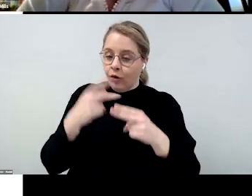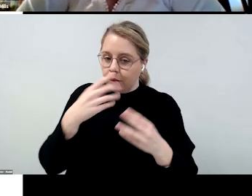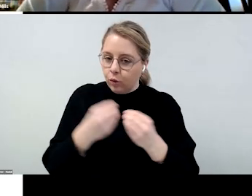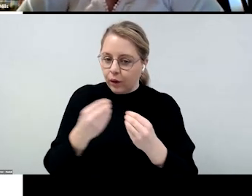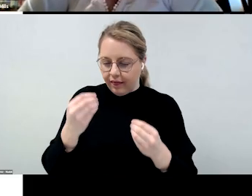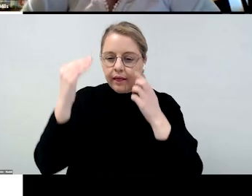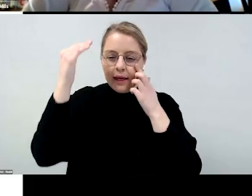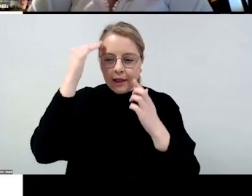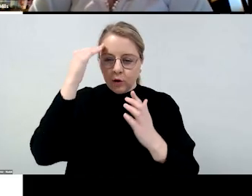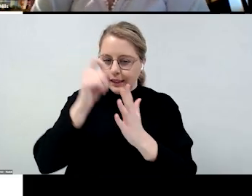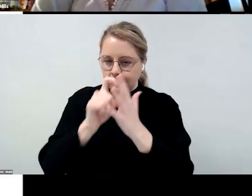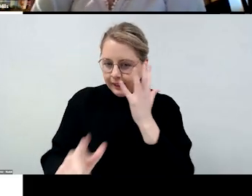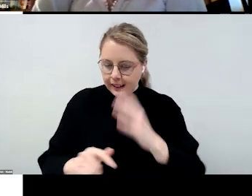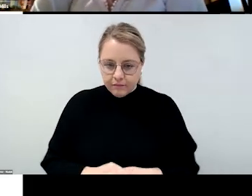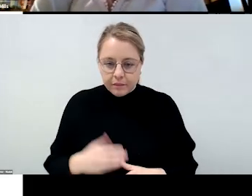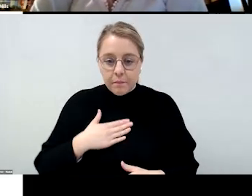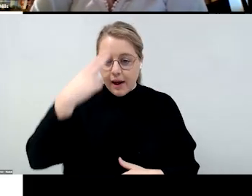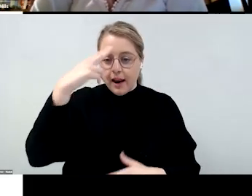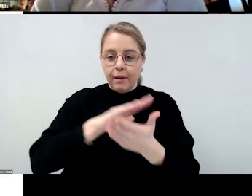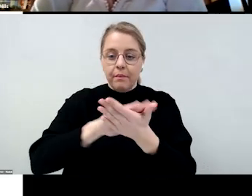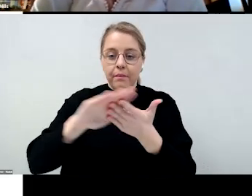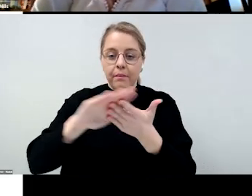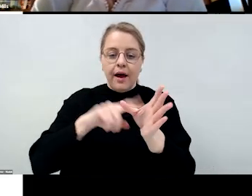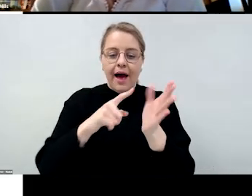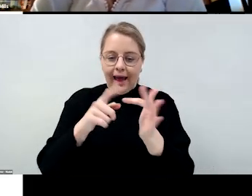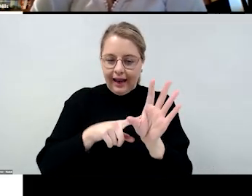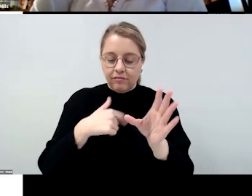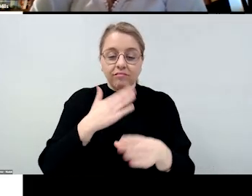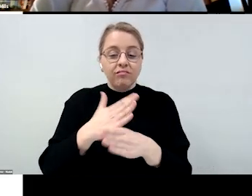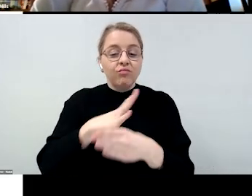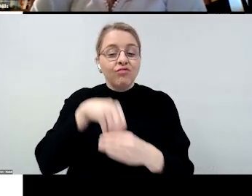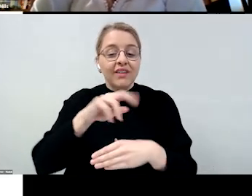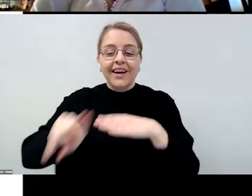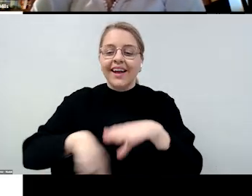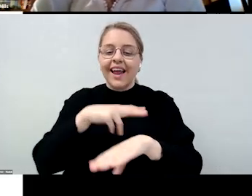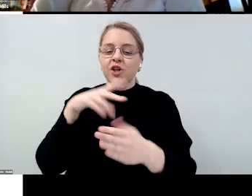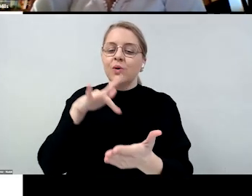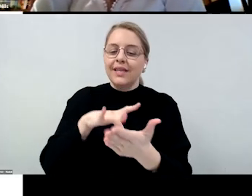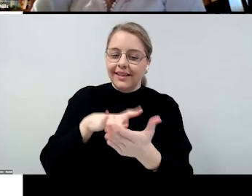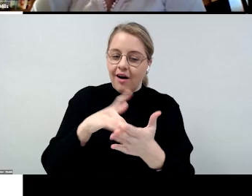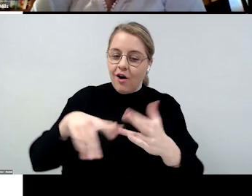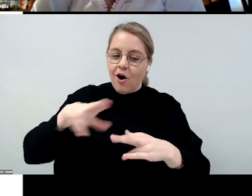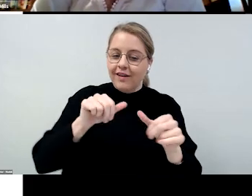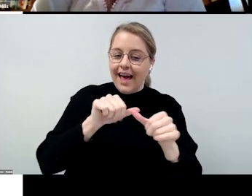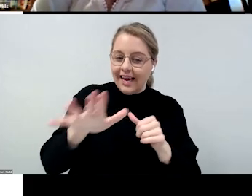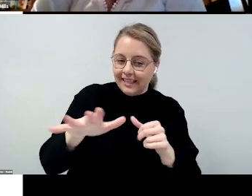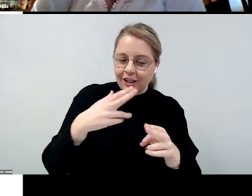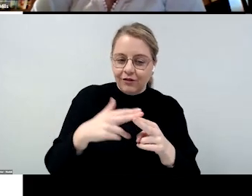I'm Hayley Mills, and I'm part of the National Centre of Excellence in Intellectual